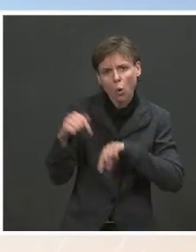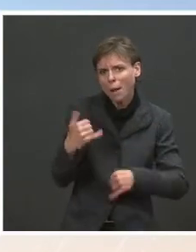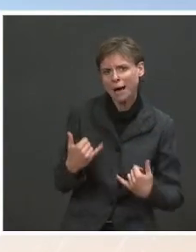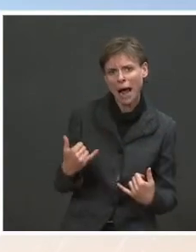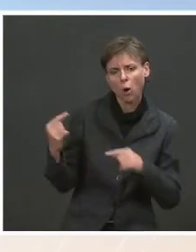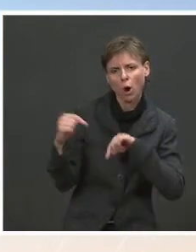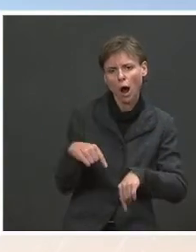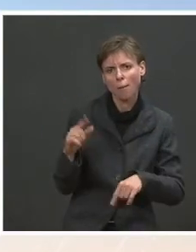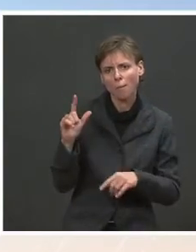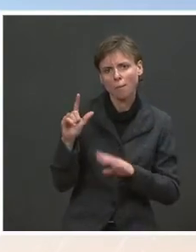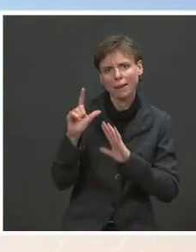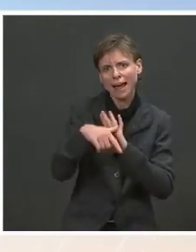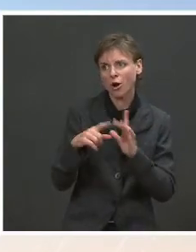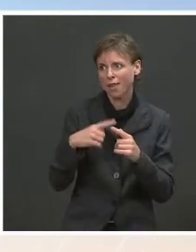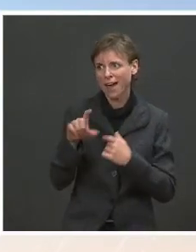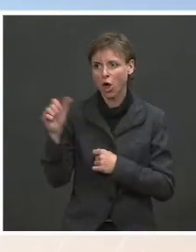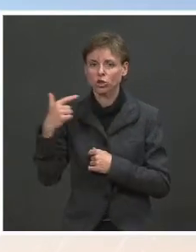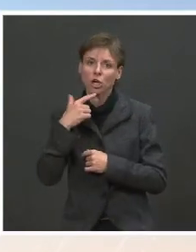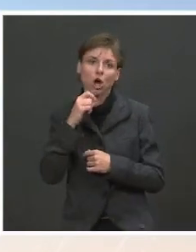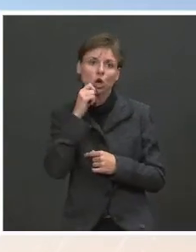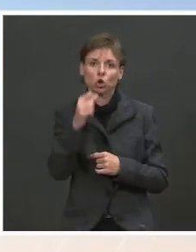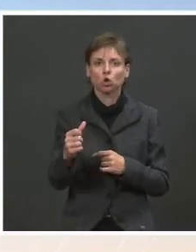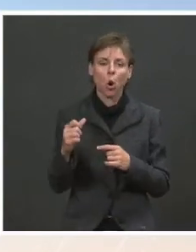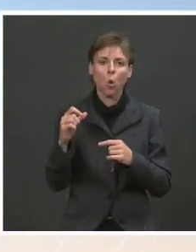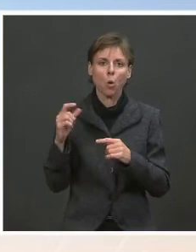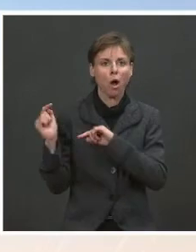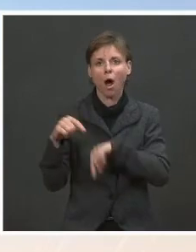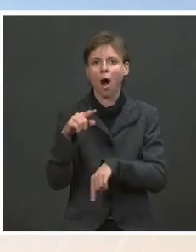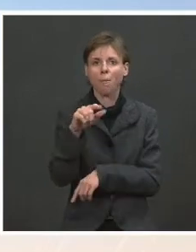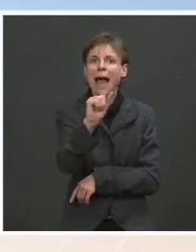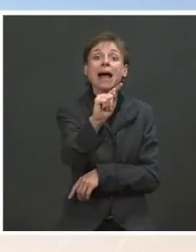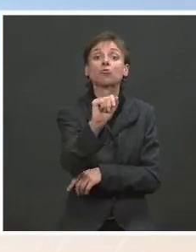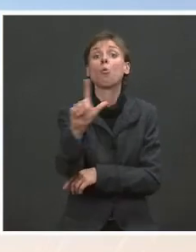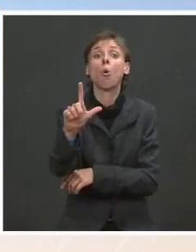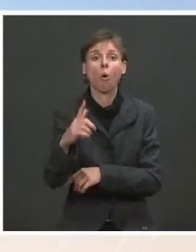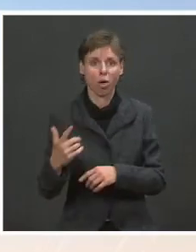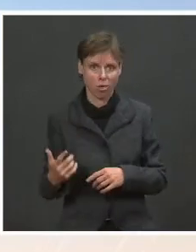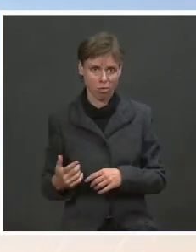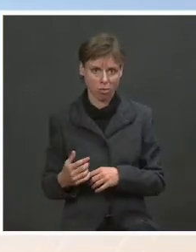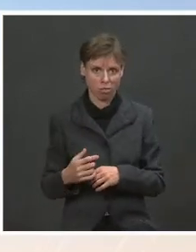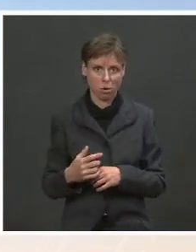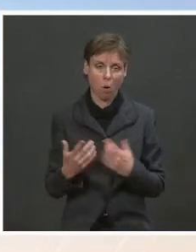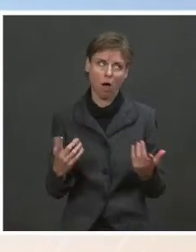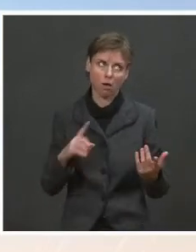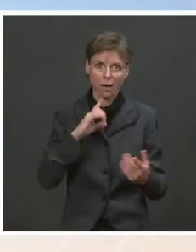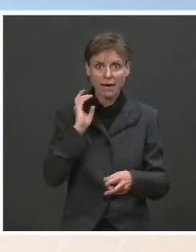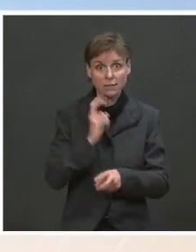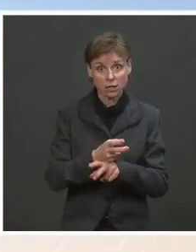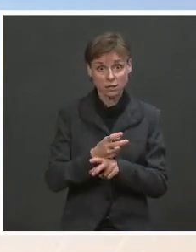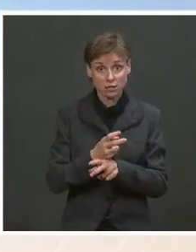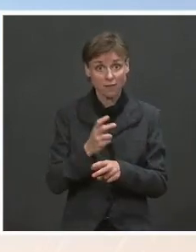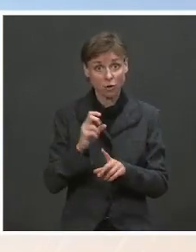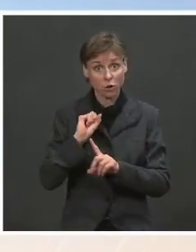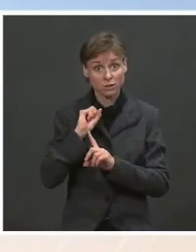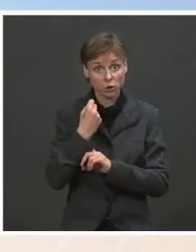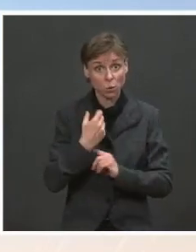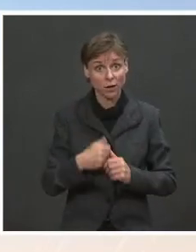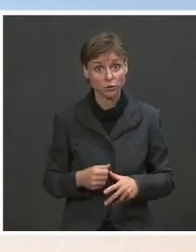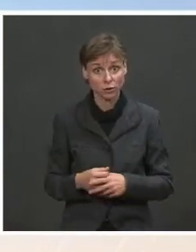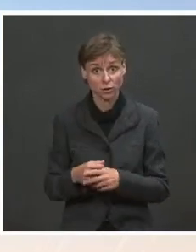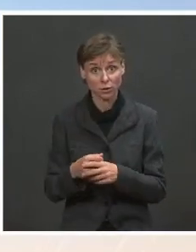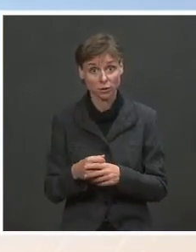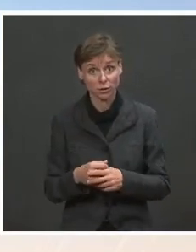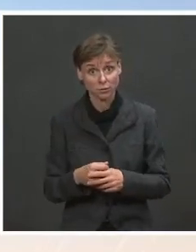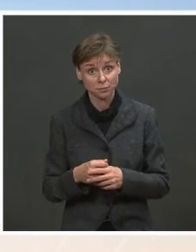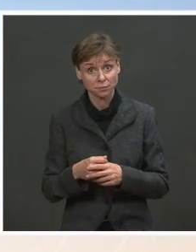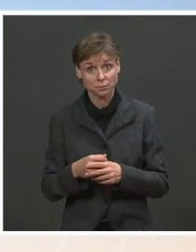all. Well, I think this is no doubt a complicated circumstance, and what we are trying to do is address this in